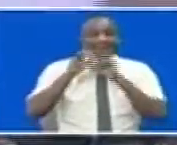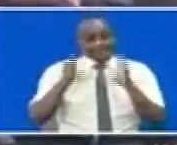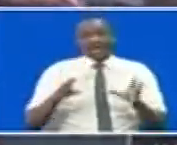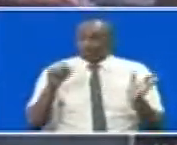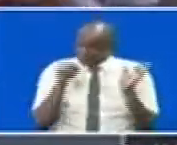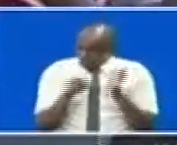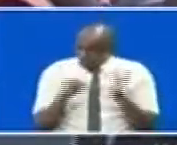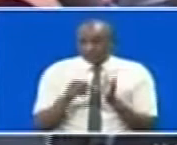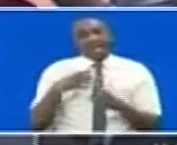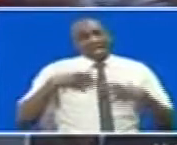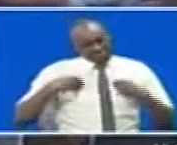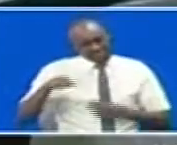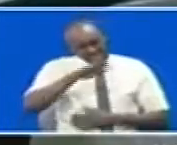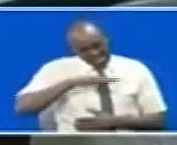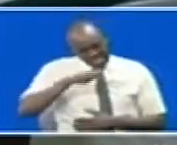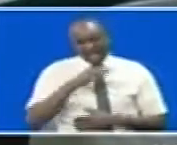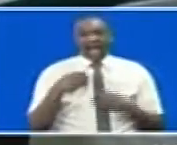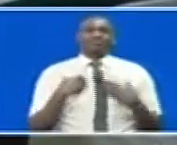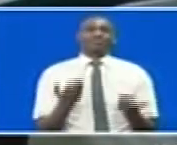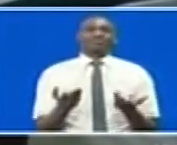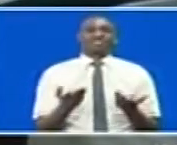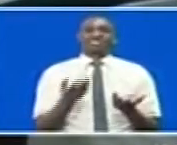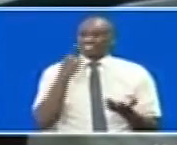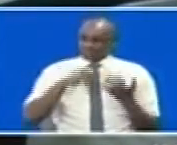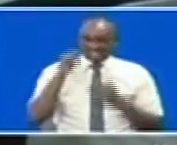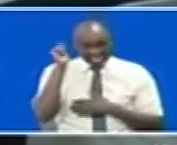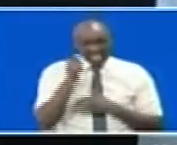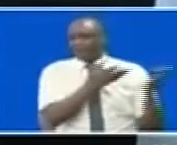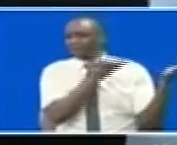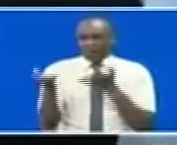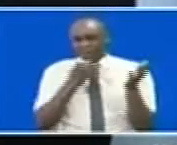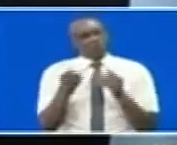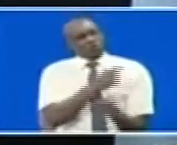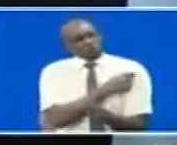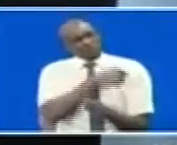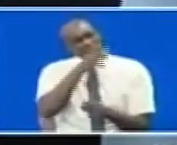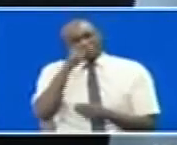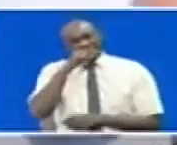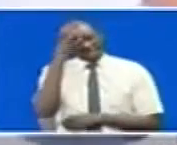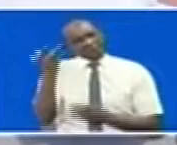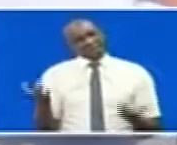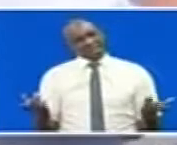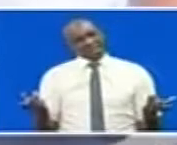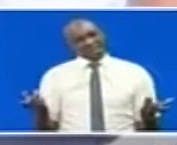the country's healthcare system that saw Kenya import doctors from the neighboring countries.